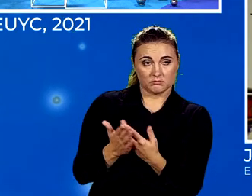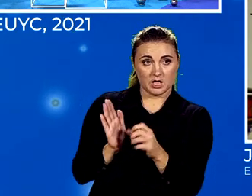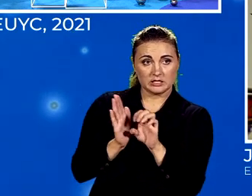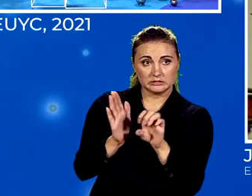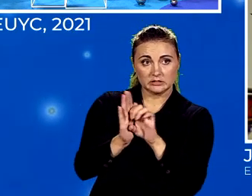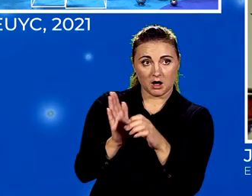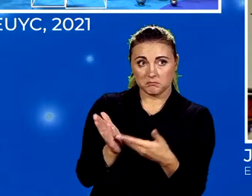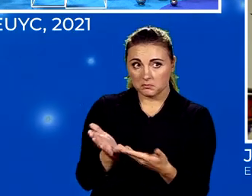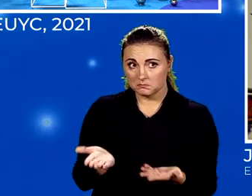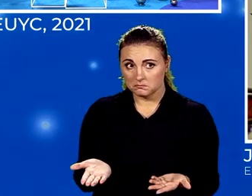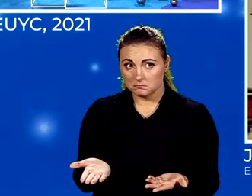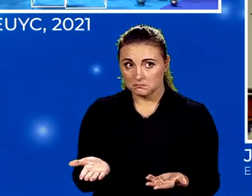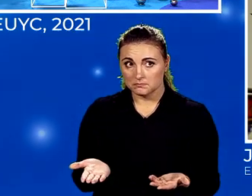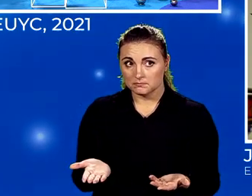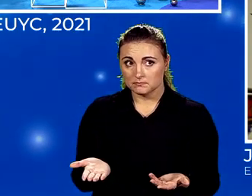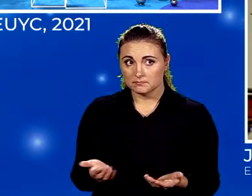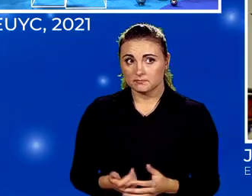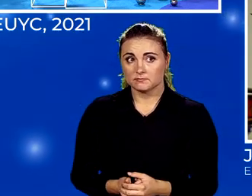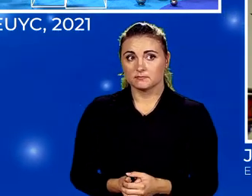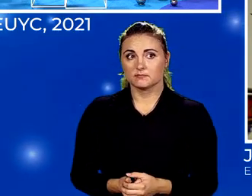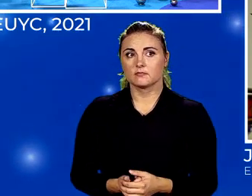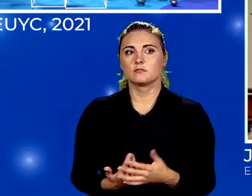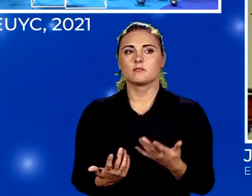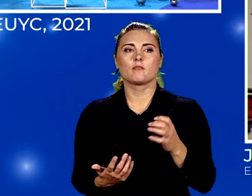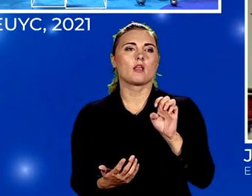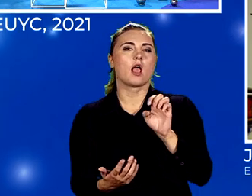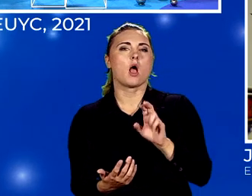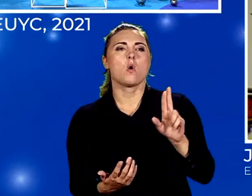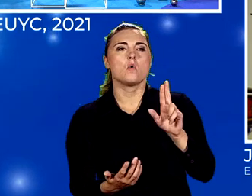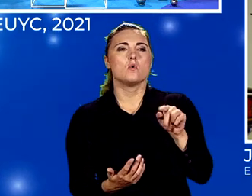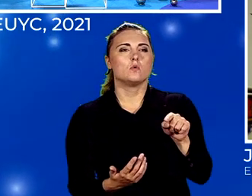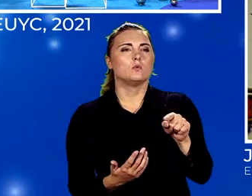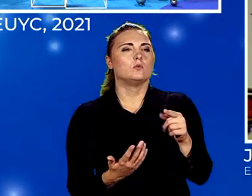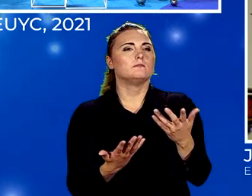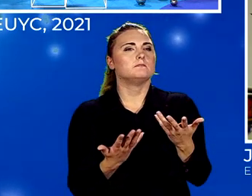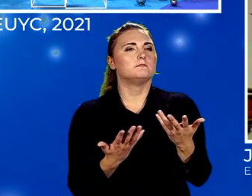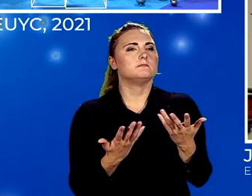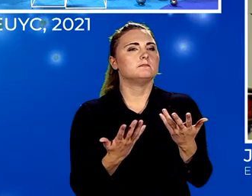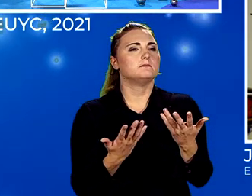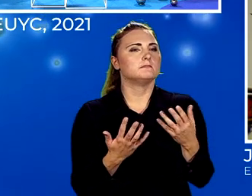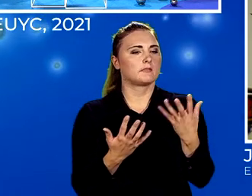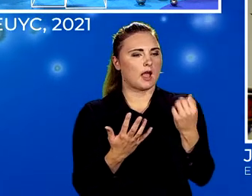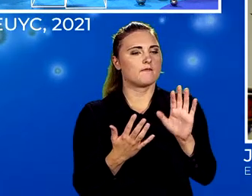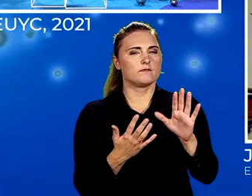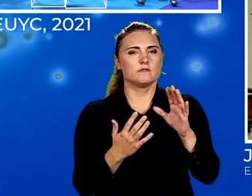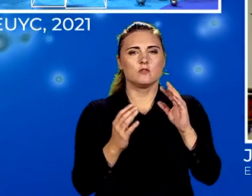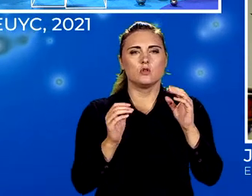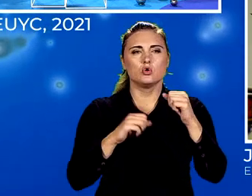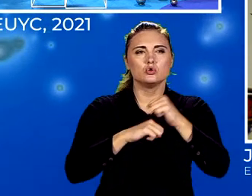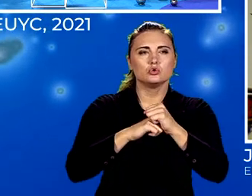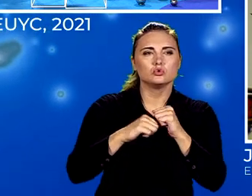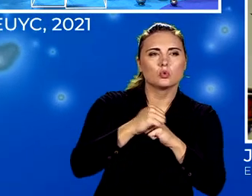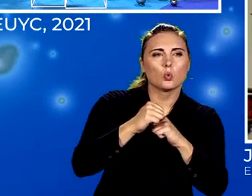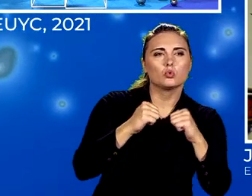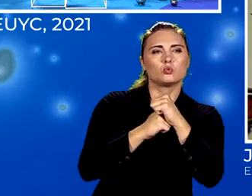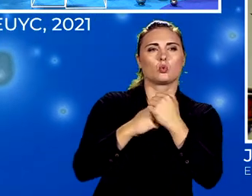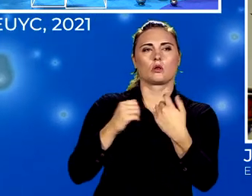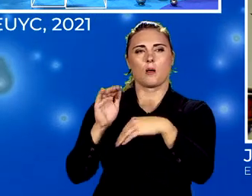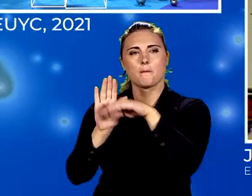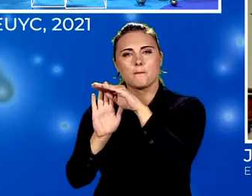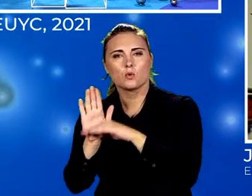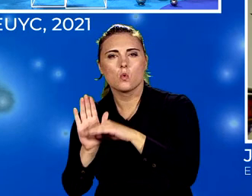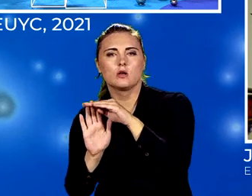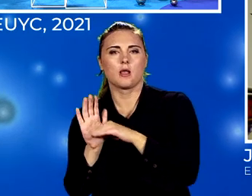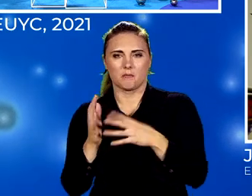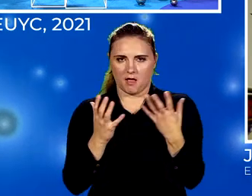is the answer in this direction, because the Advisory Council on Youth has a very structured approach in their work. So maybe you can share it with us a bit from your